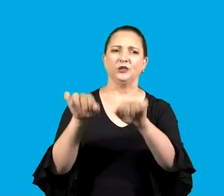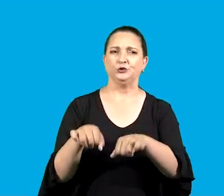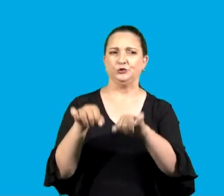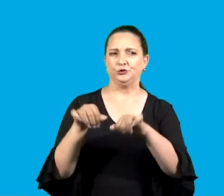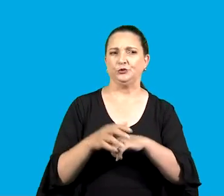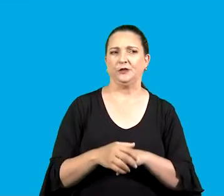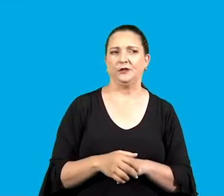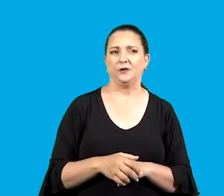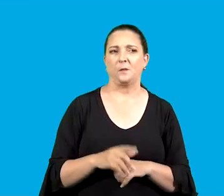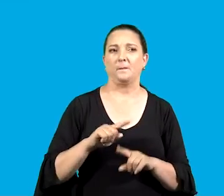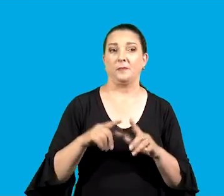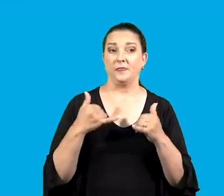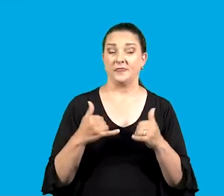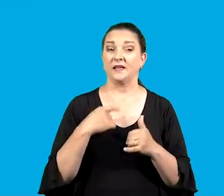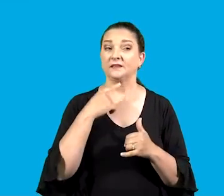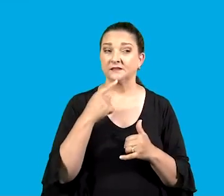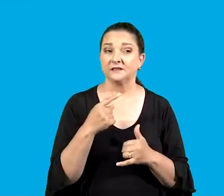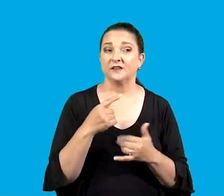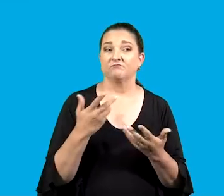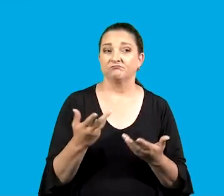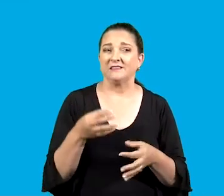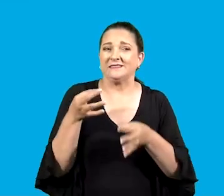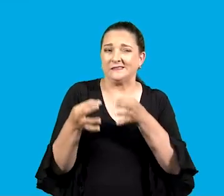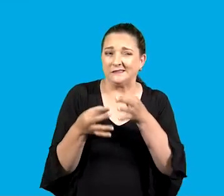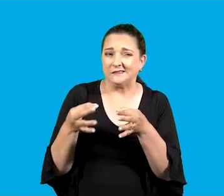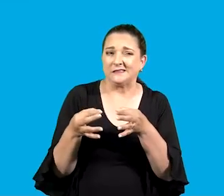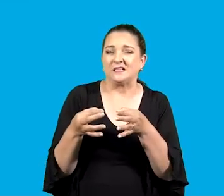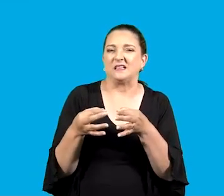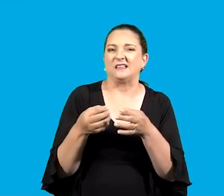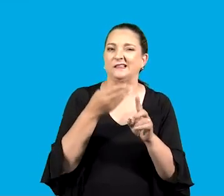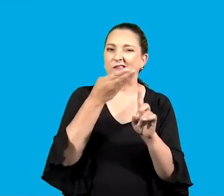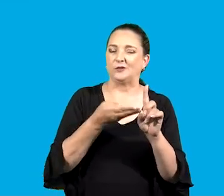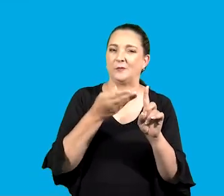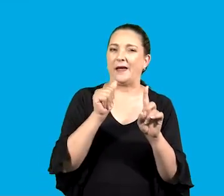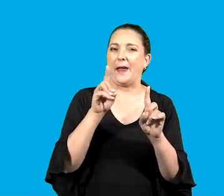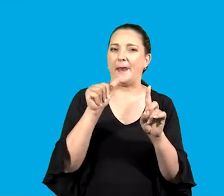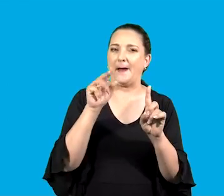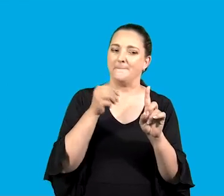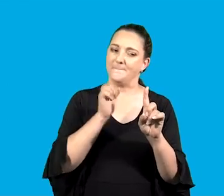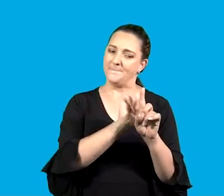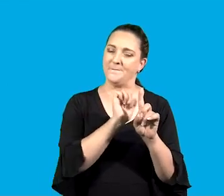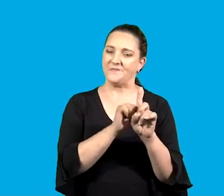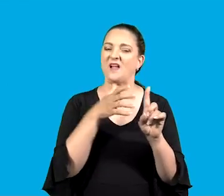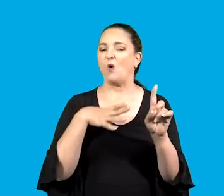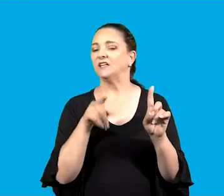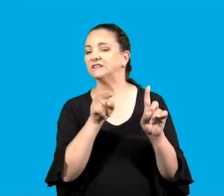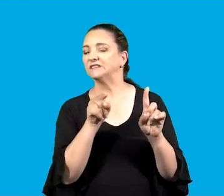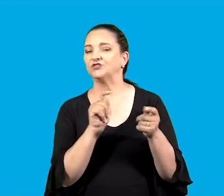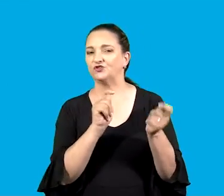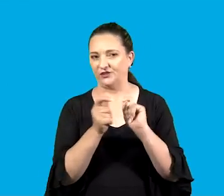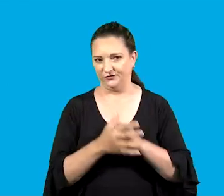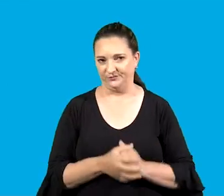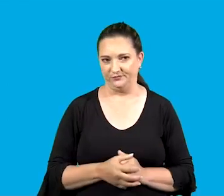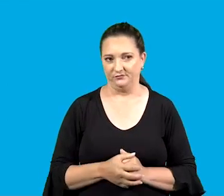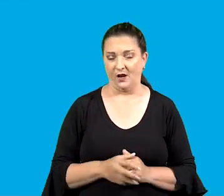that Adam made. So here you are required to have a critical mind, a mind that can see the